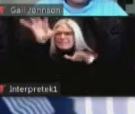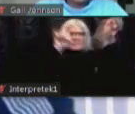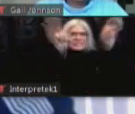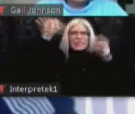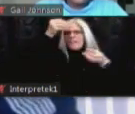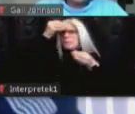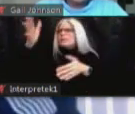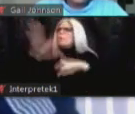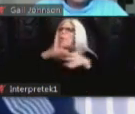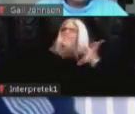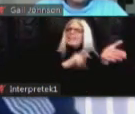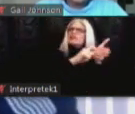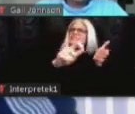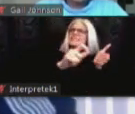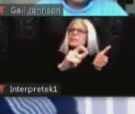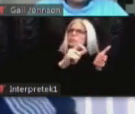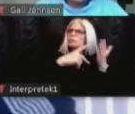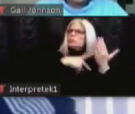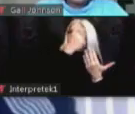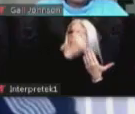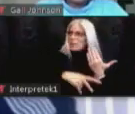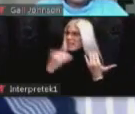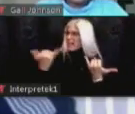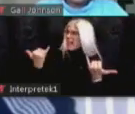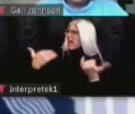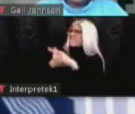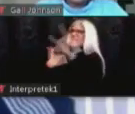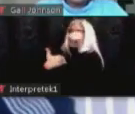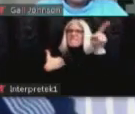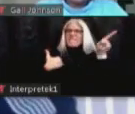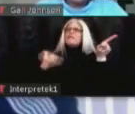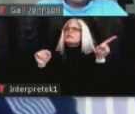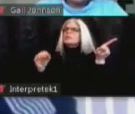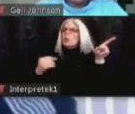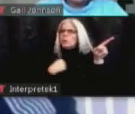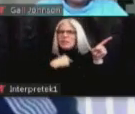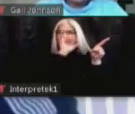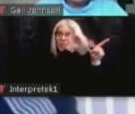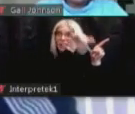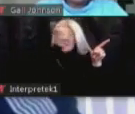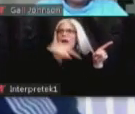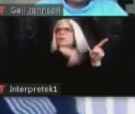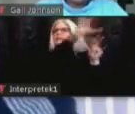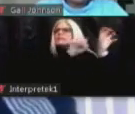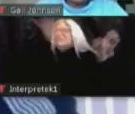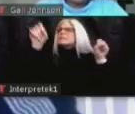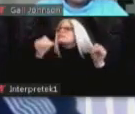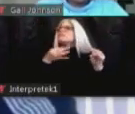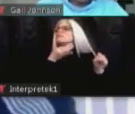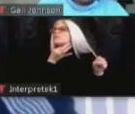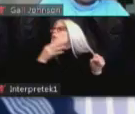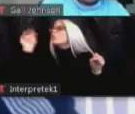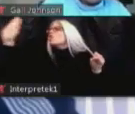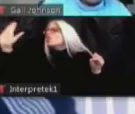that are that exist currently. And then that way we can take those programs, understand what they're doing. We want to take them through